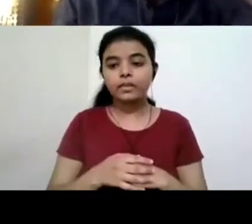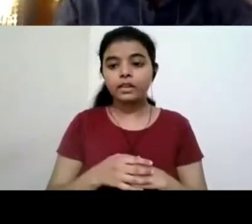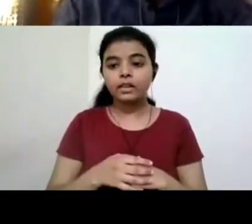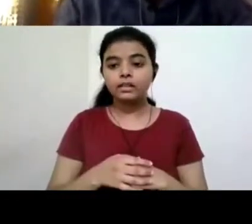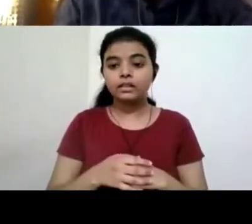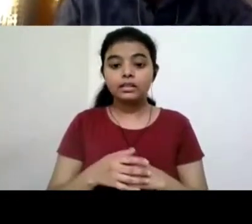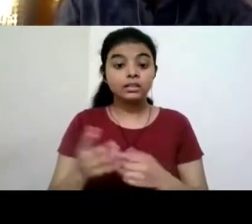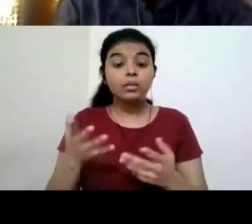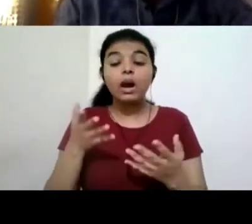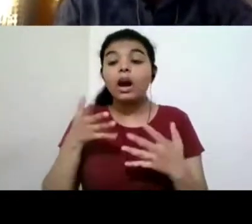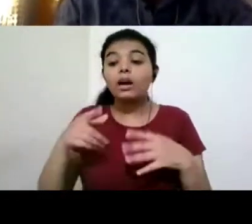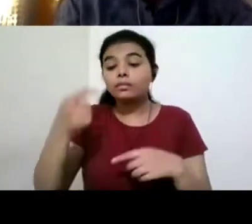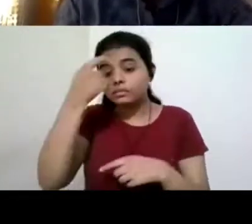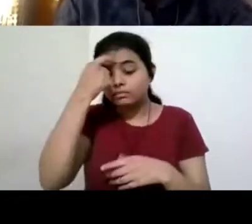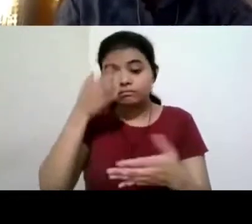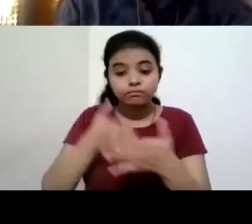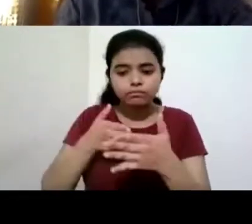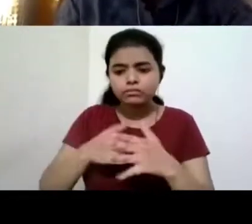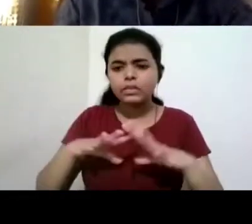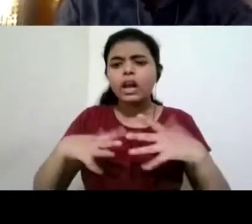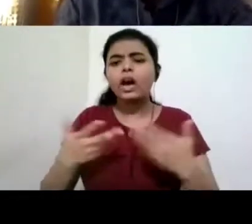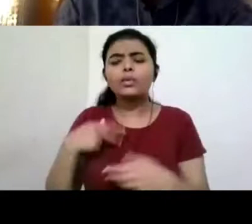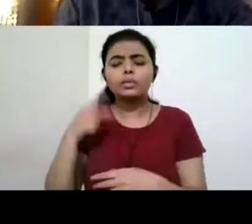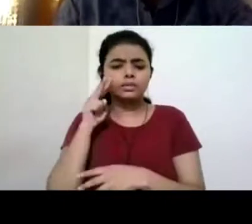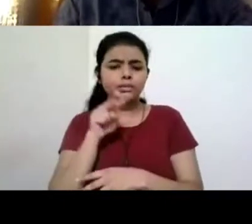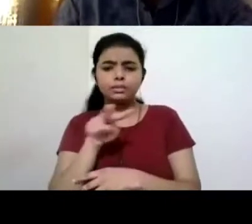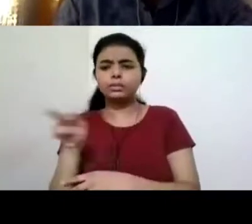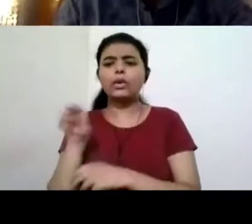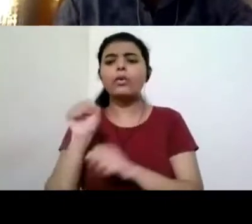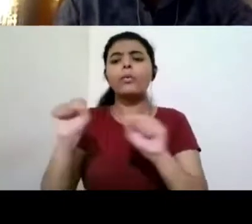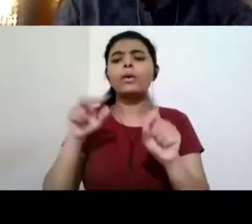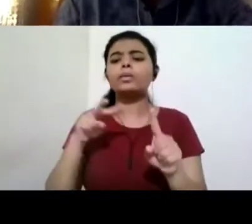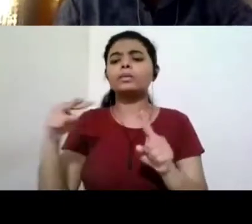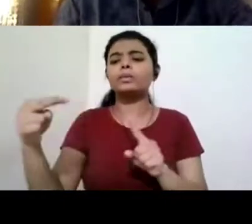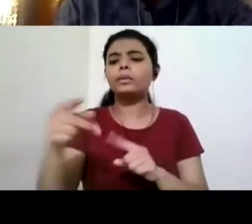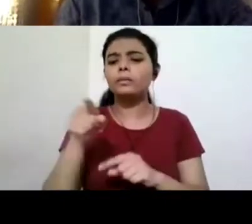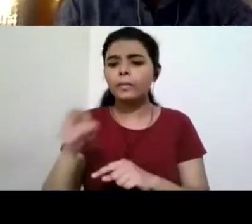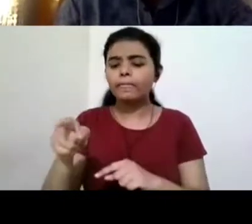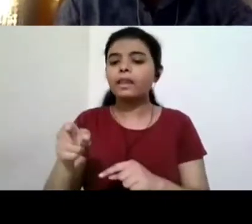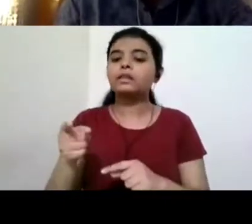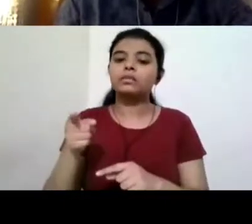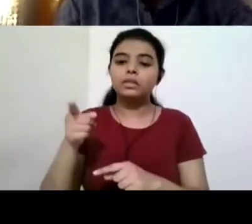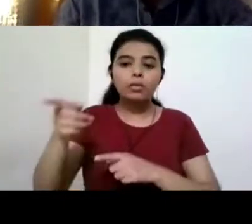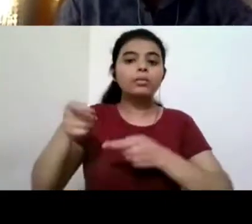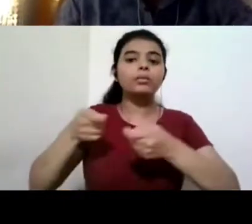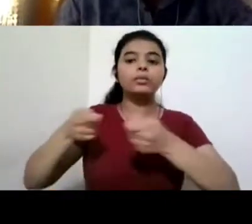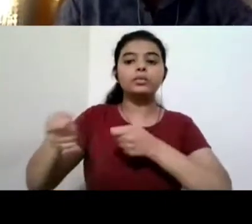perceive issues or they see things, that's the way that should be dictating